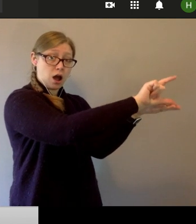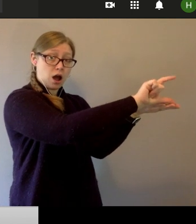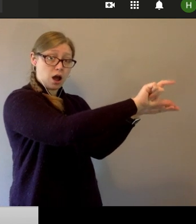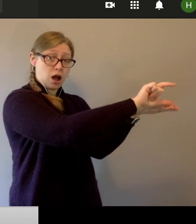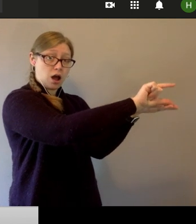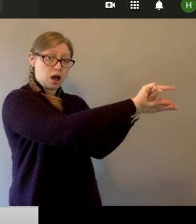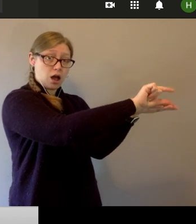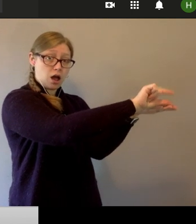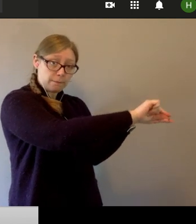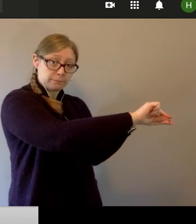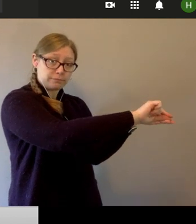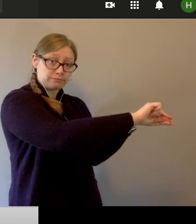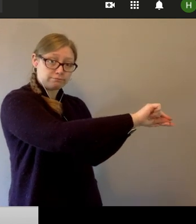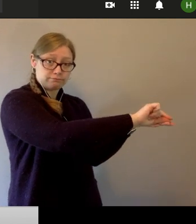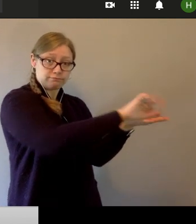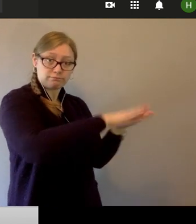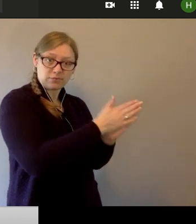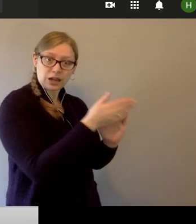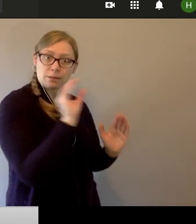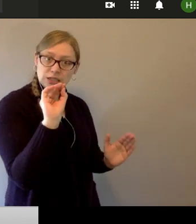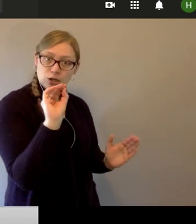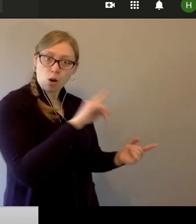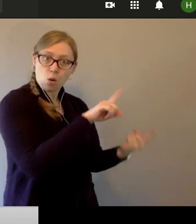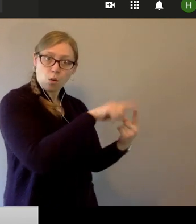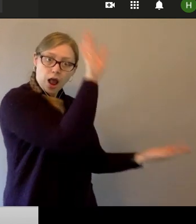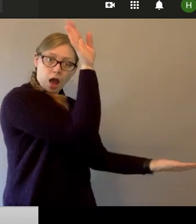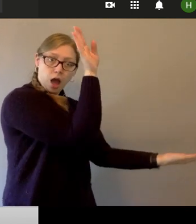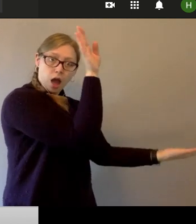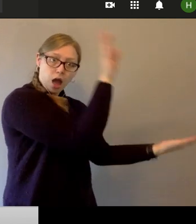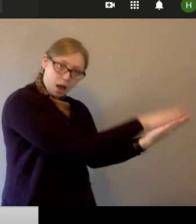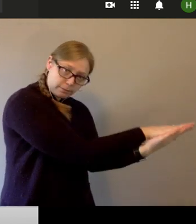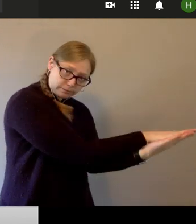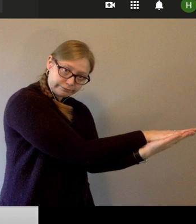goes to 0. And so we get 0 for the answer.